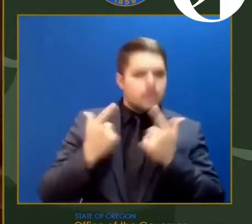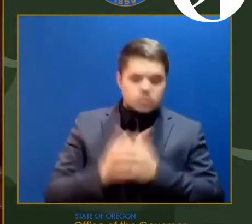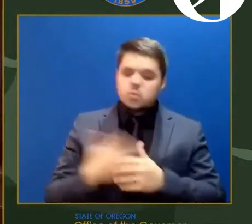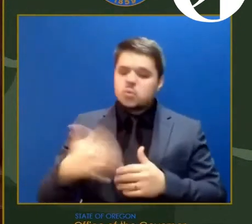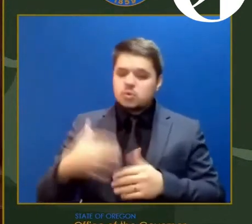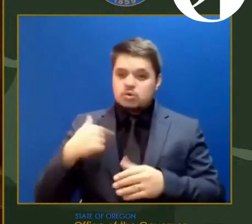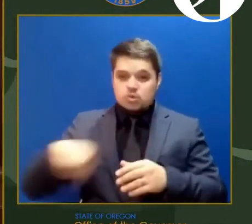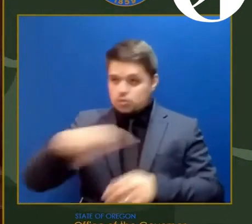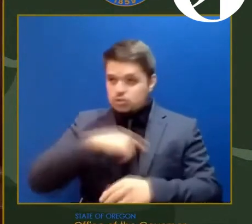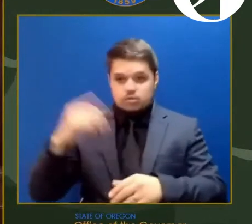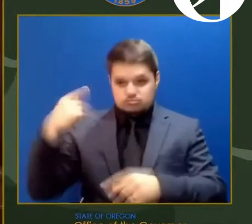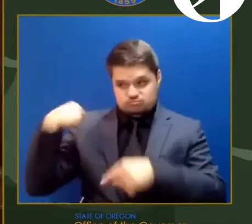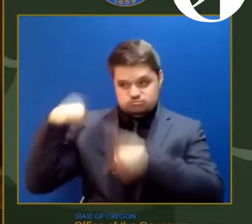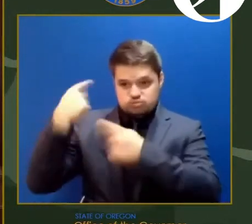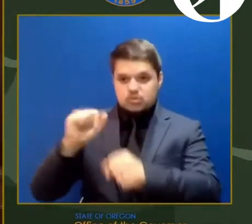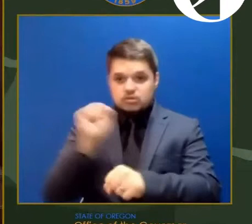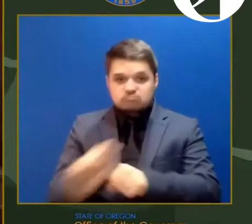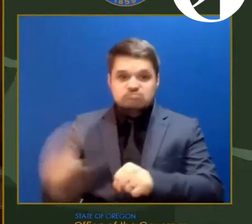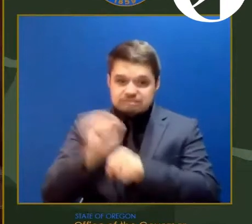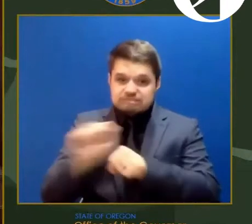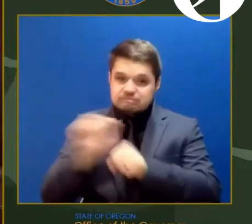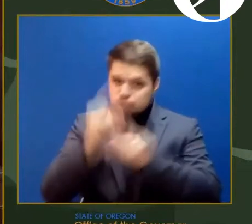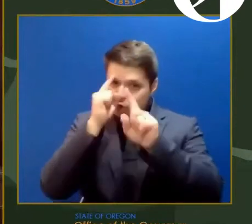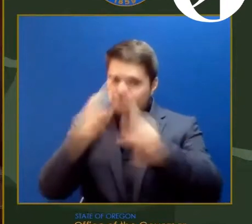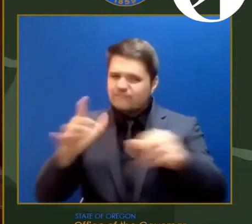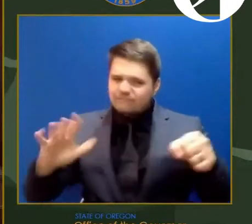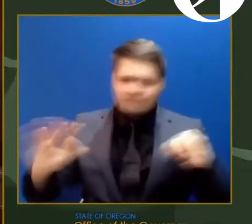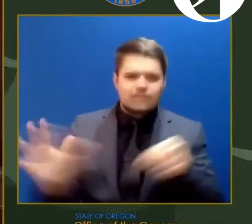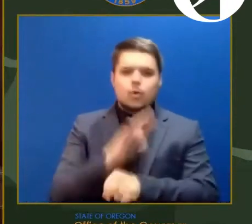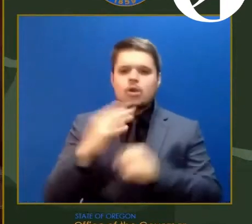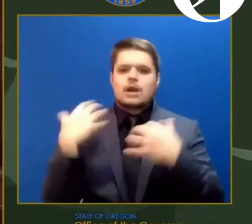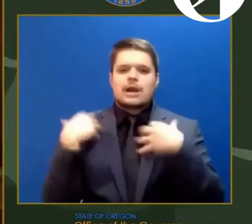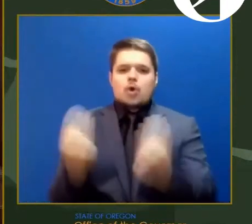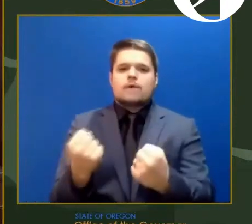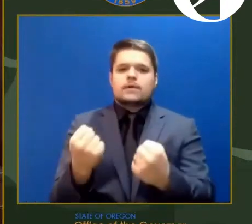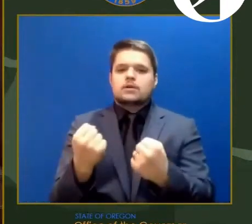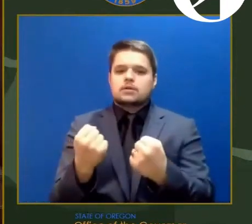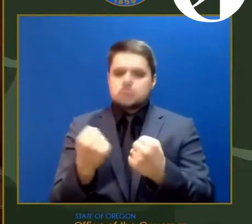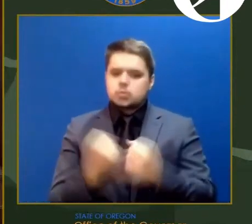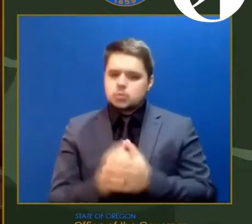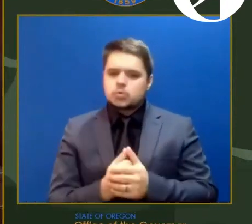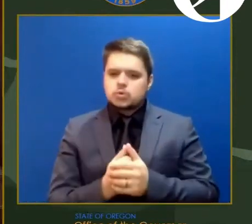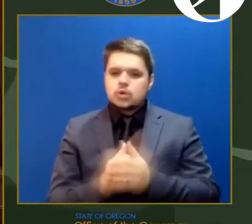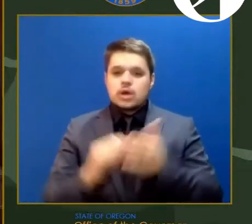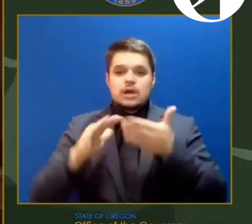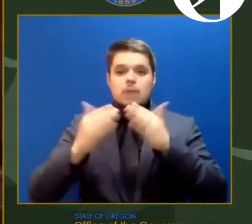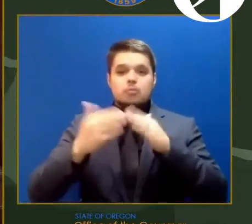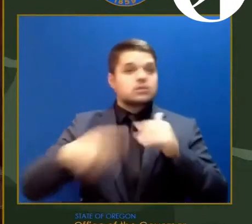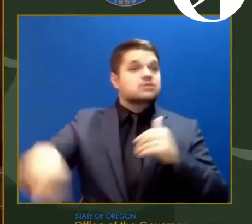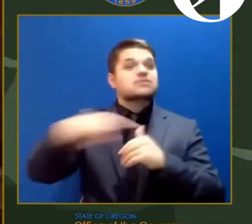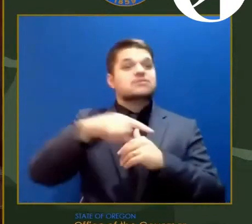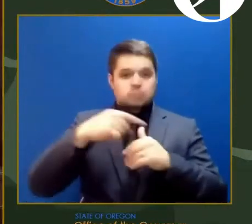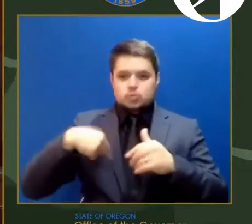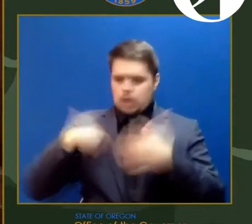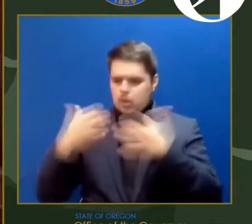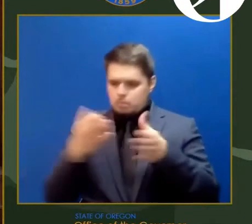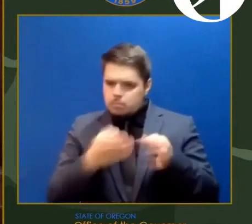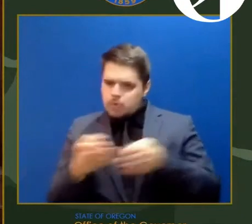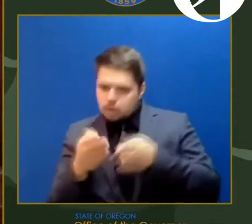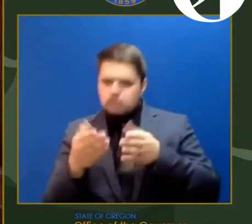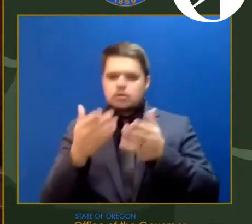And yet, at the same time, we must continue to prepare our communities and our landscapes for these